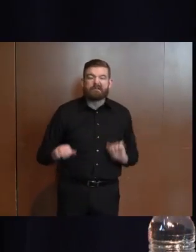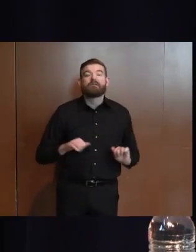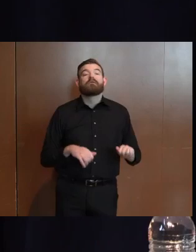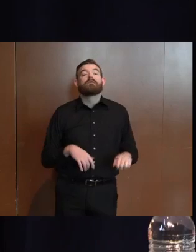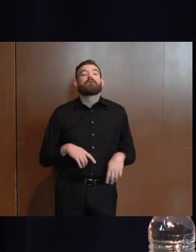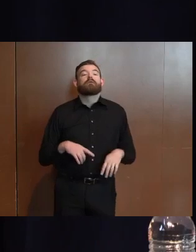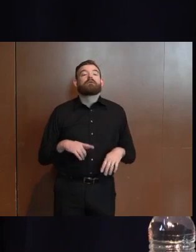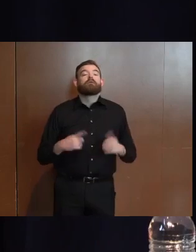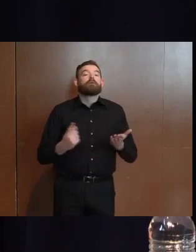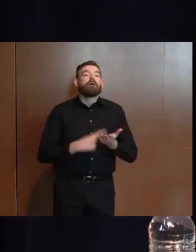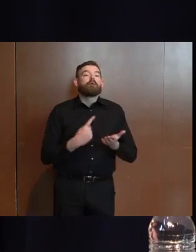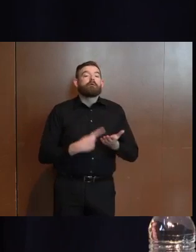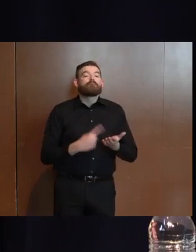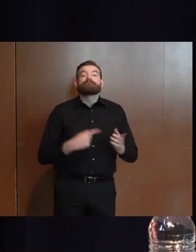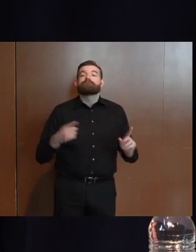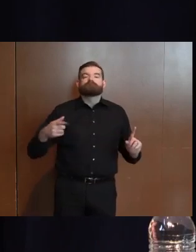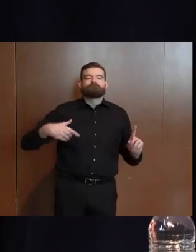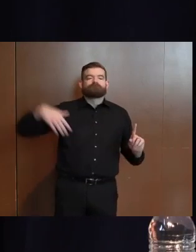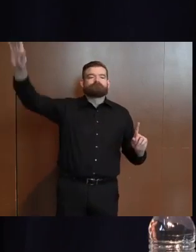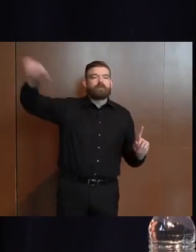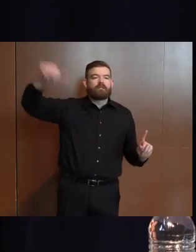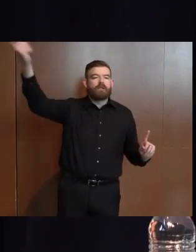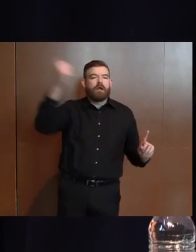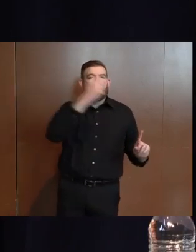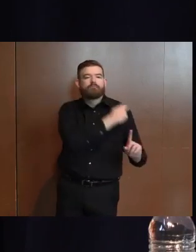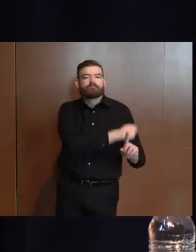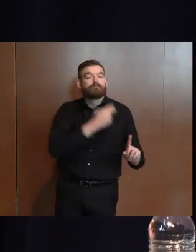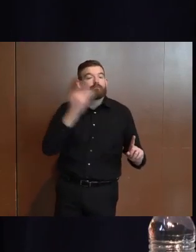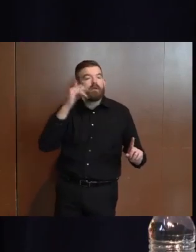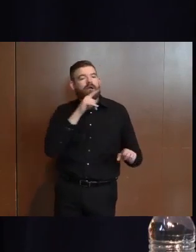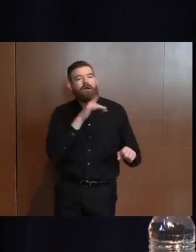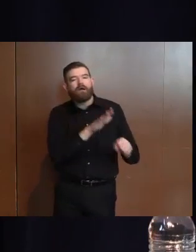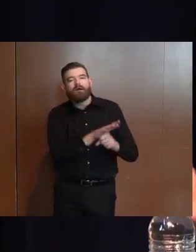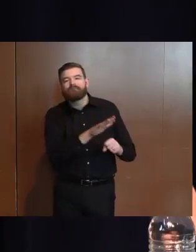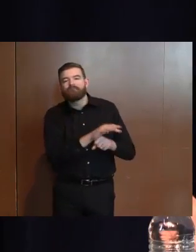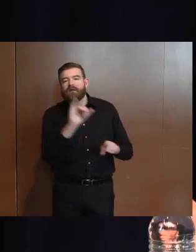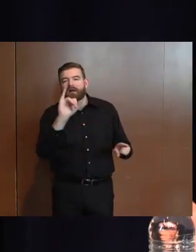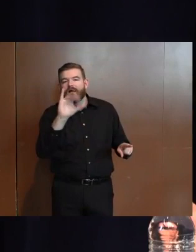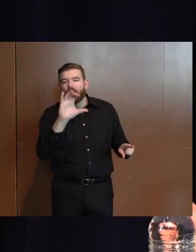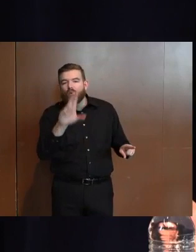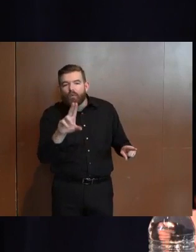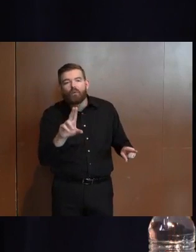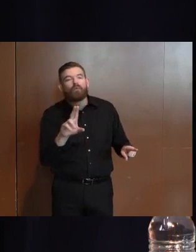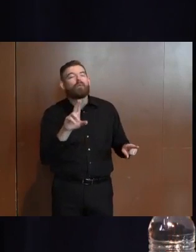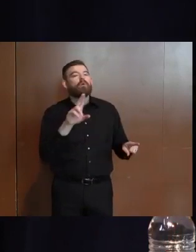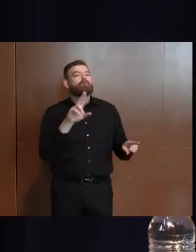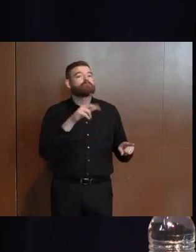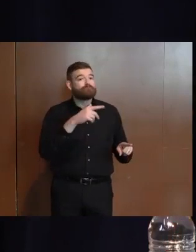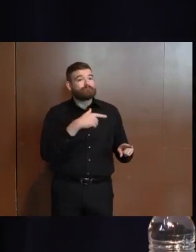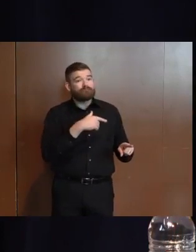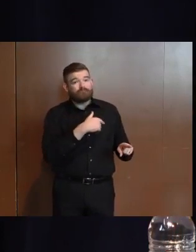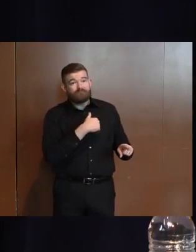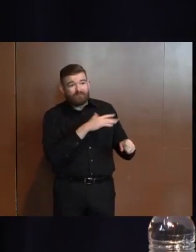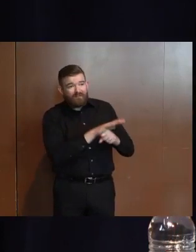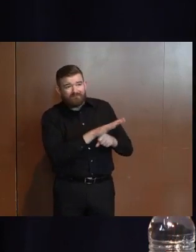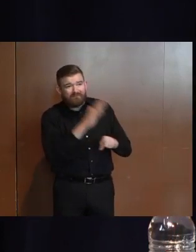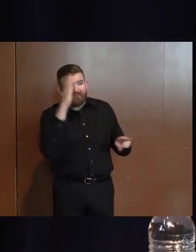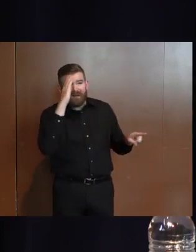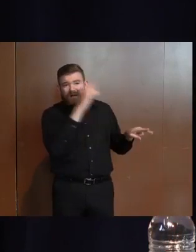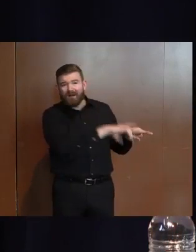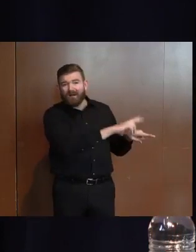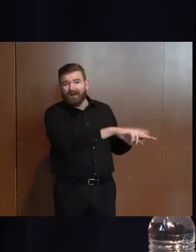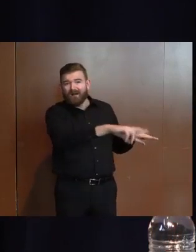beds. So if your critical care beds get full, you might have room in the rest of the hospital. So you say, my diversion is for critical